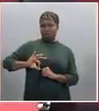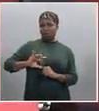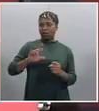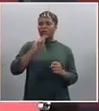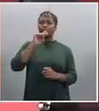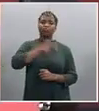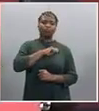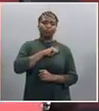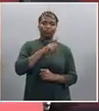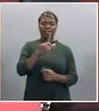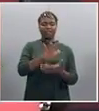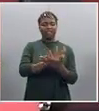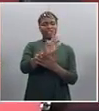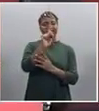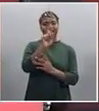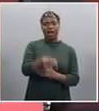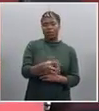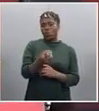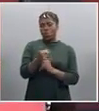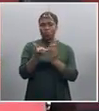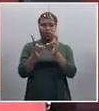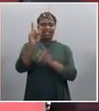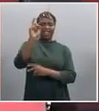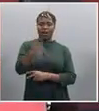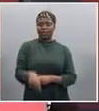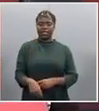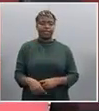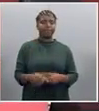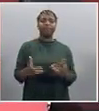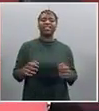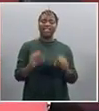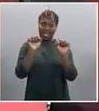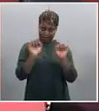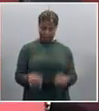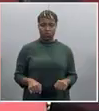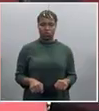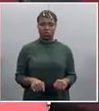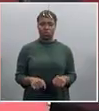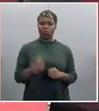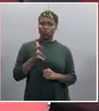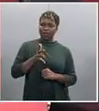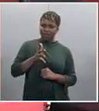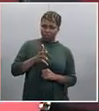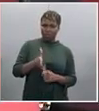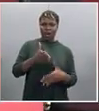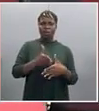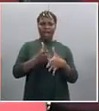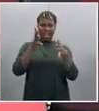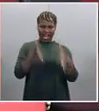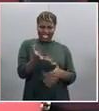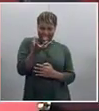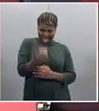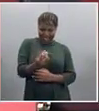been 15,000 rand or 12,000 rand. Yes, we want workers to get that type